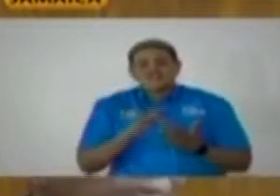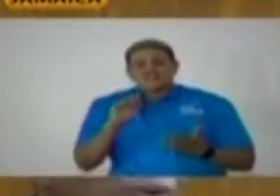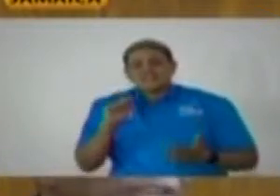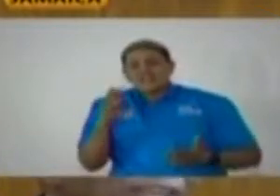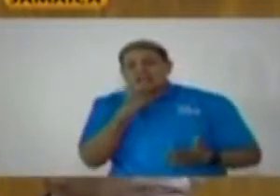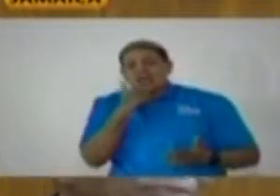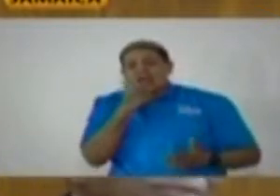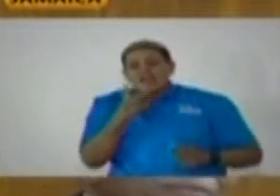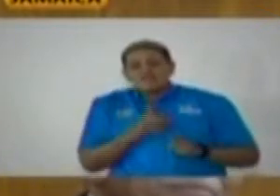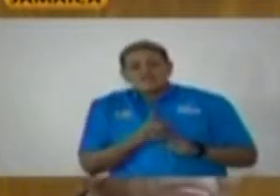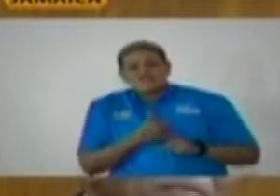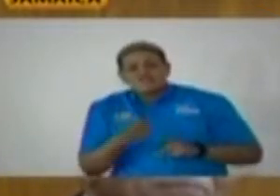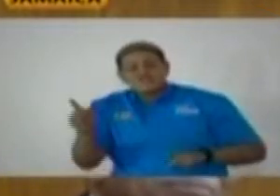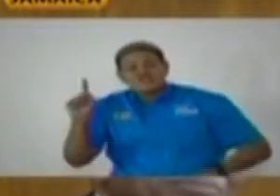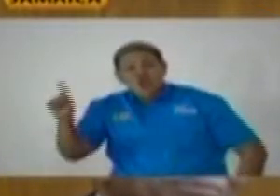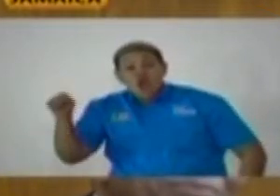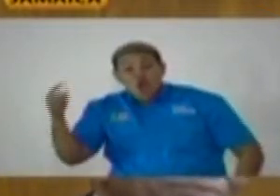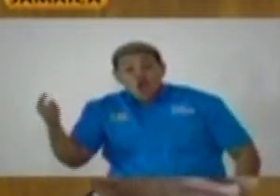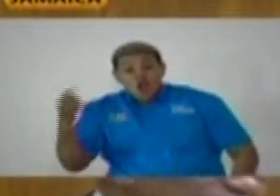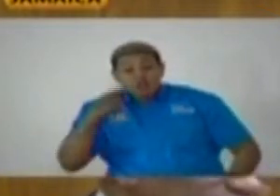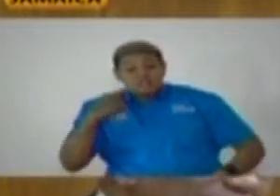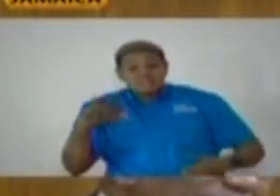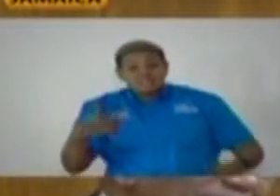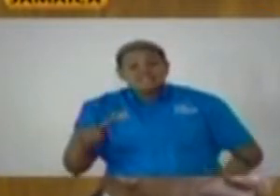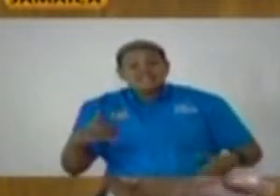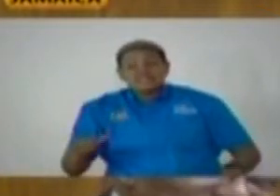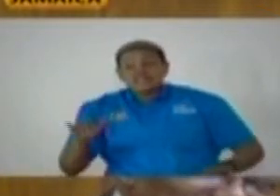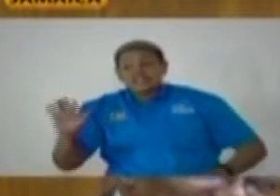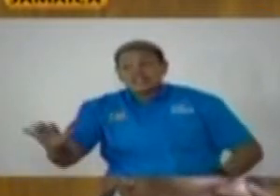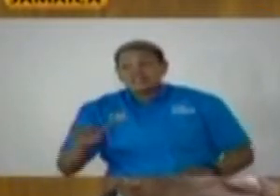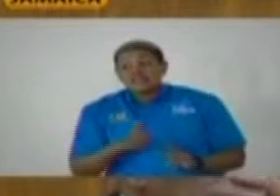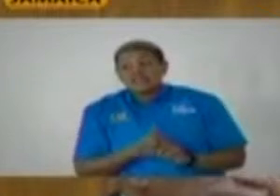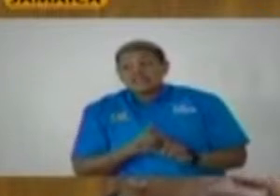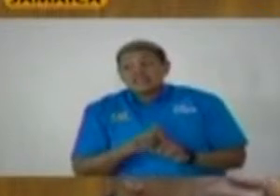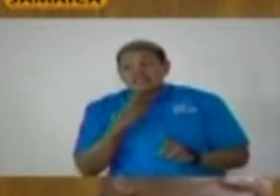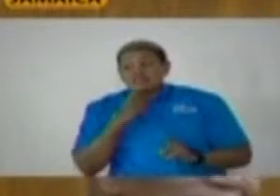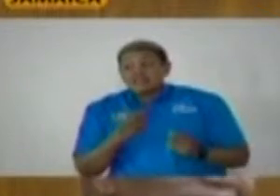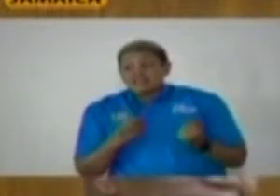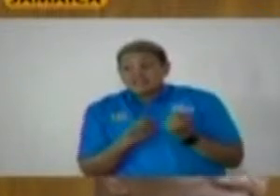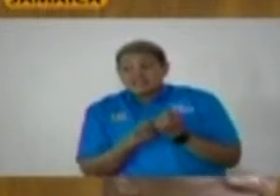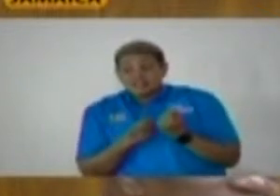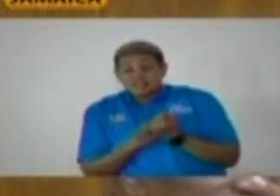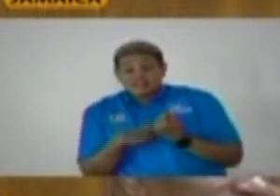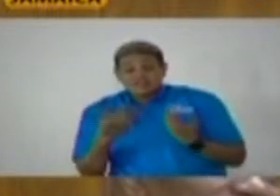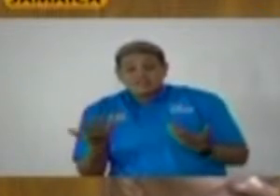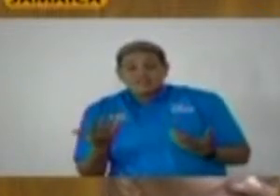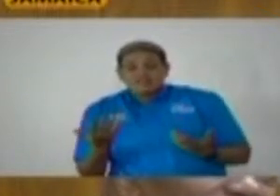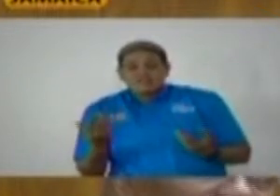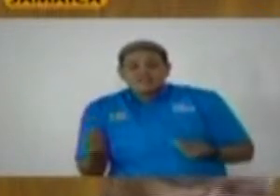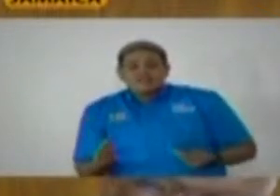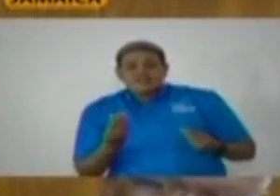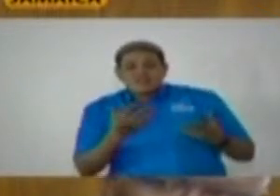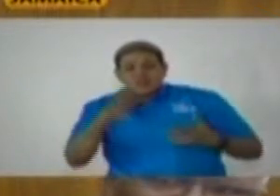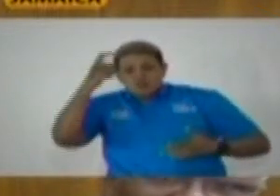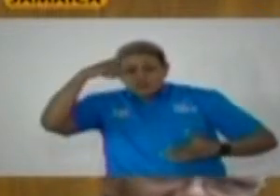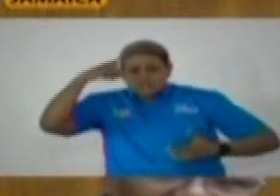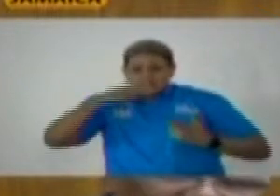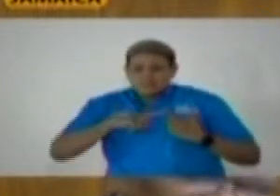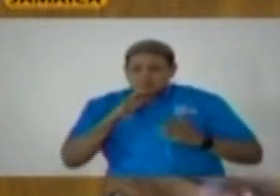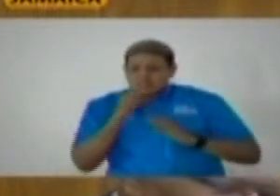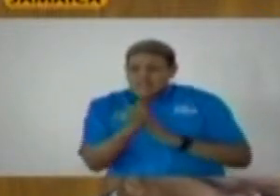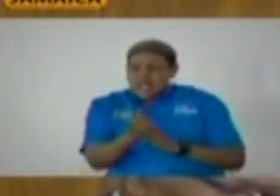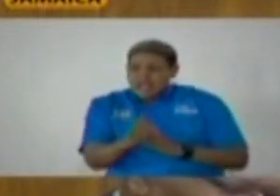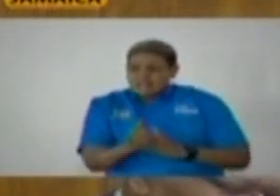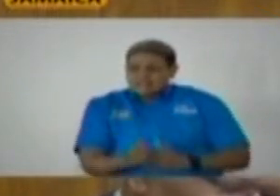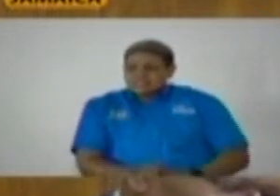Andrew, has always been and continues to be a source of tremendous support, wisdom, and guidance.